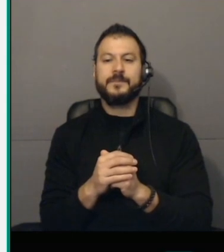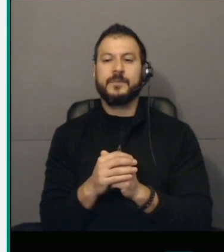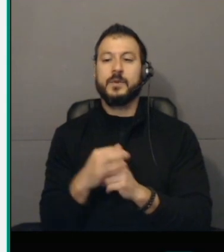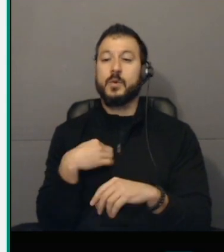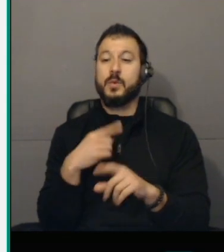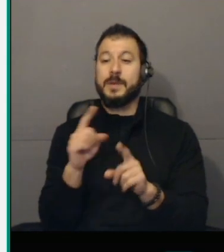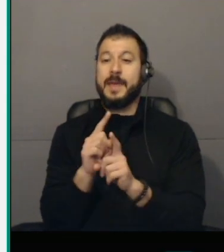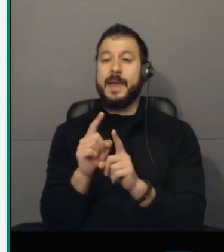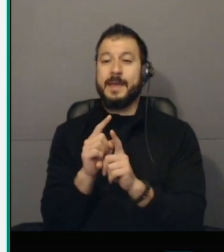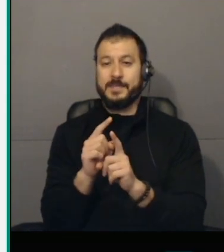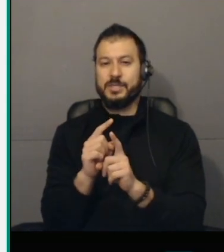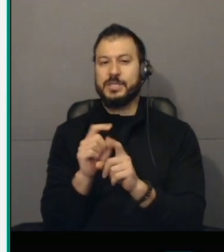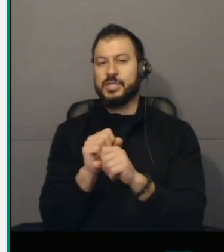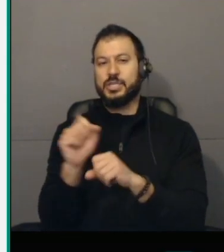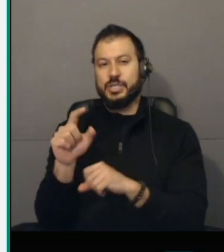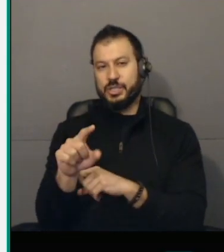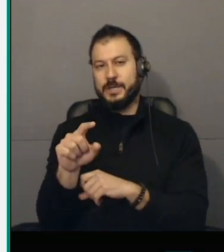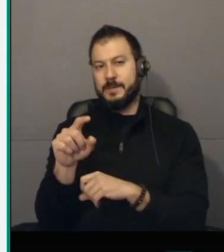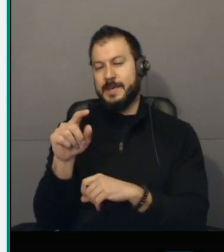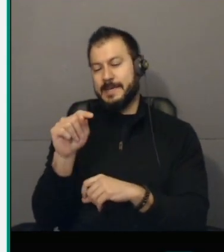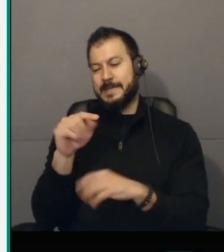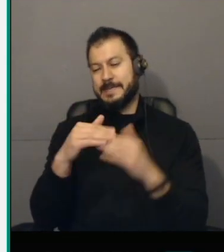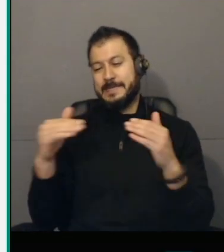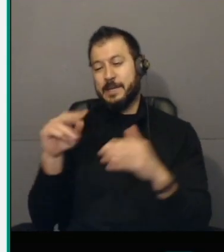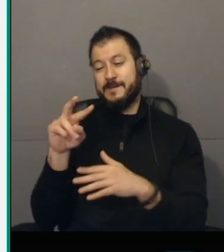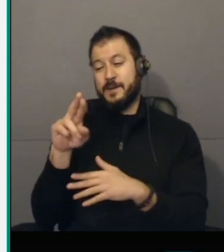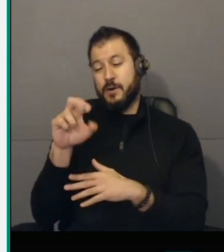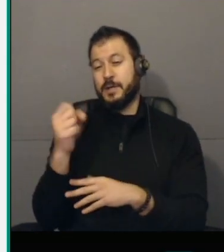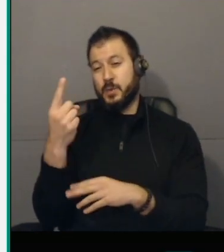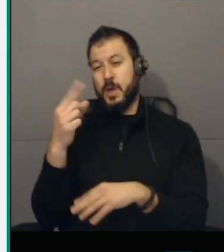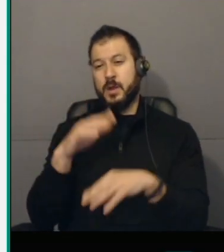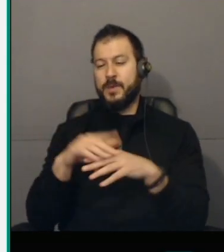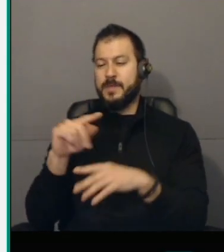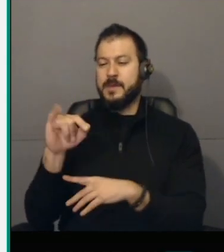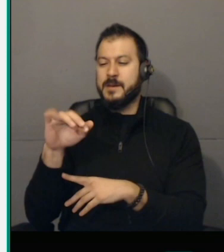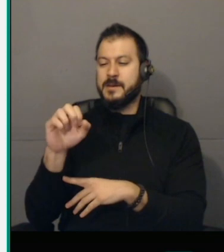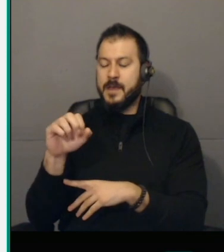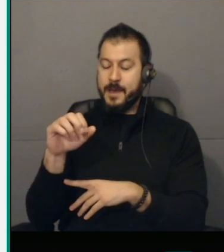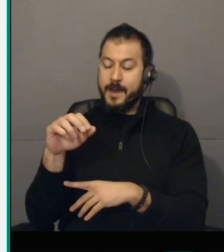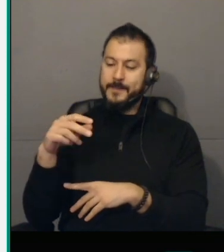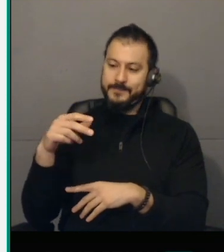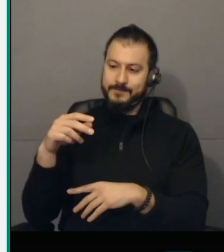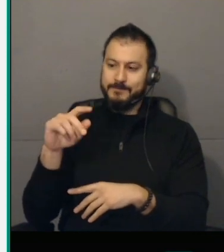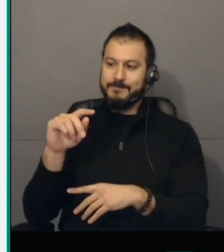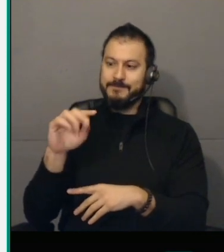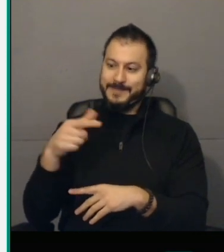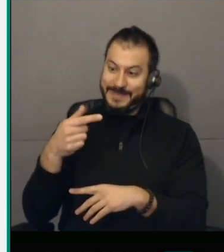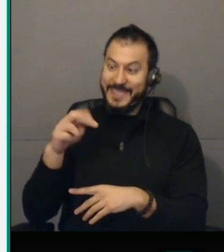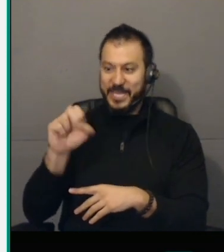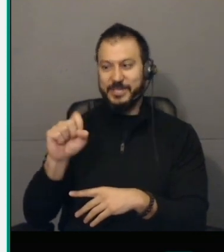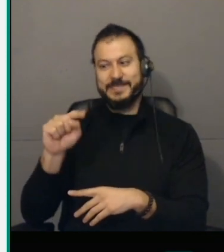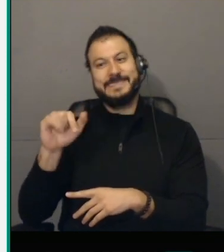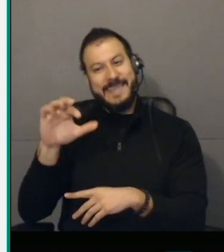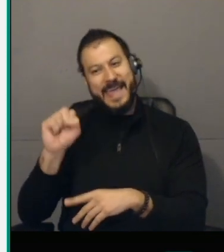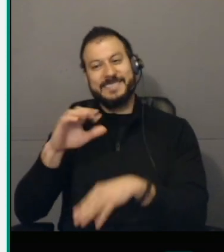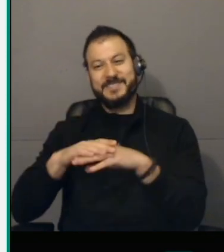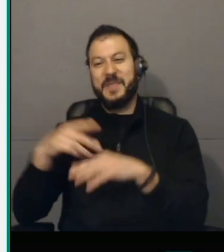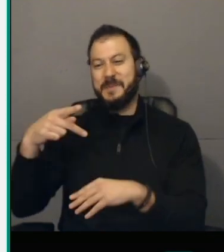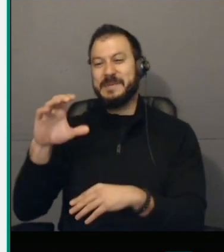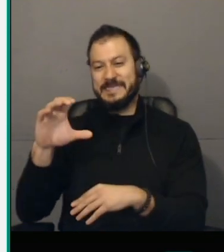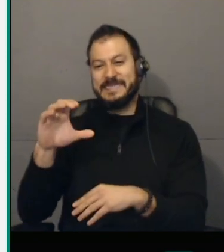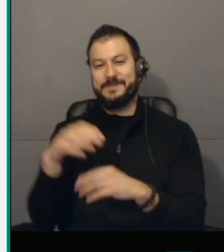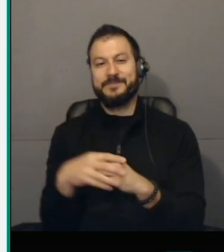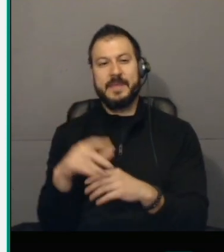We actually shipped Tier 1 Vrs support with the release of Gears Tactics on PC. Tier 1 is a more limited version of variable rate shading